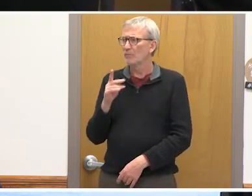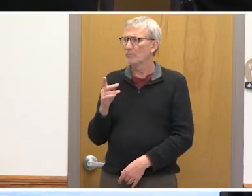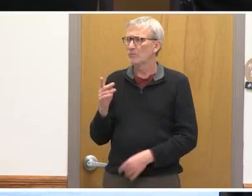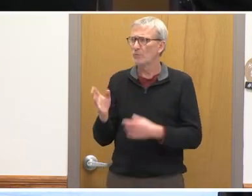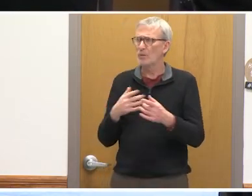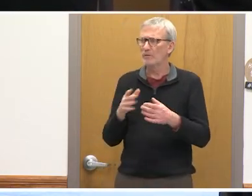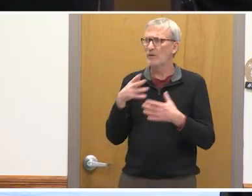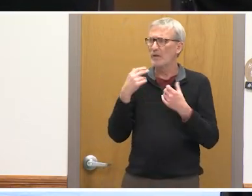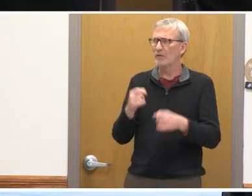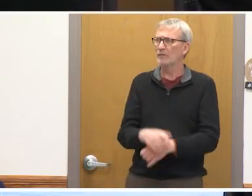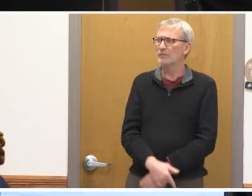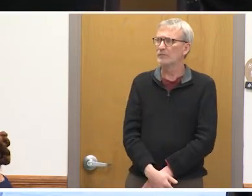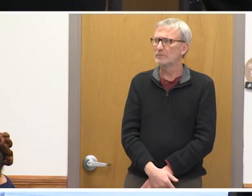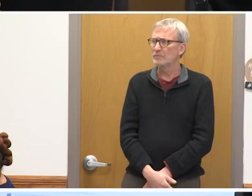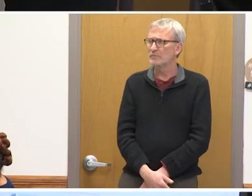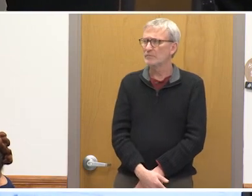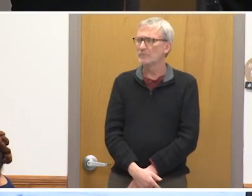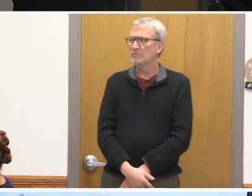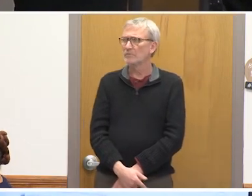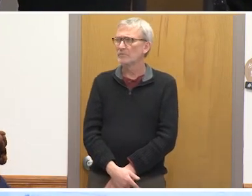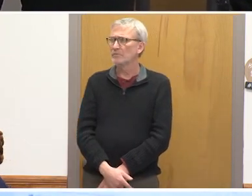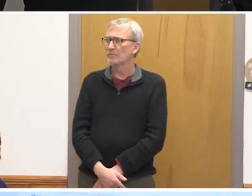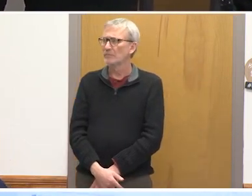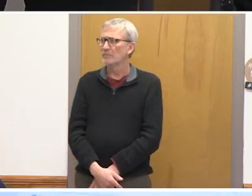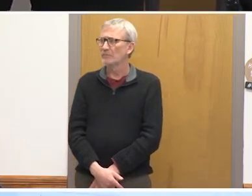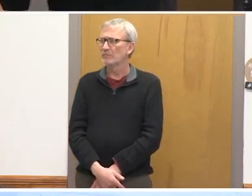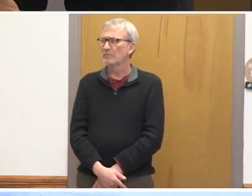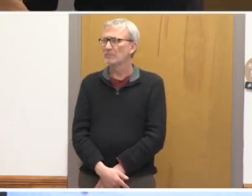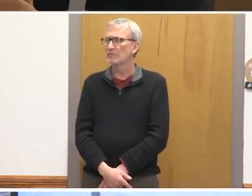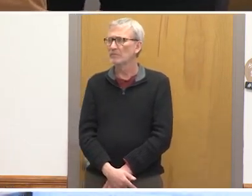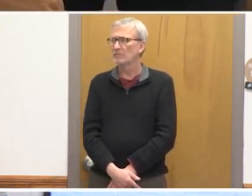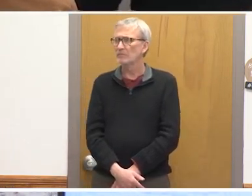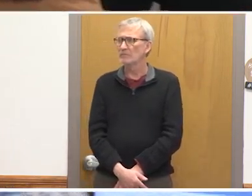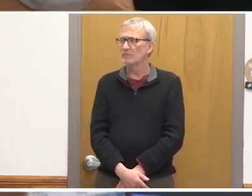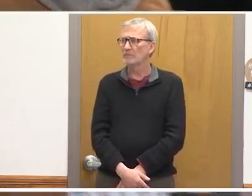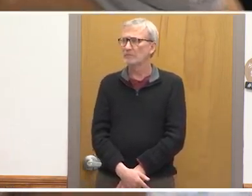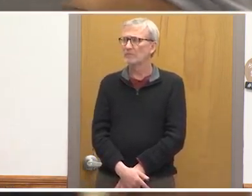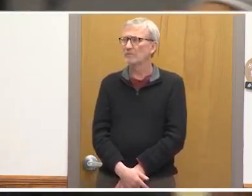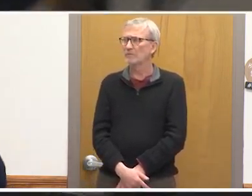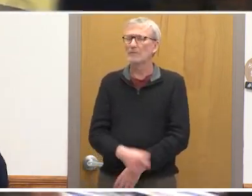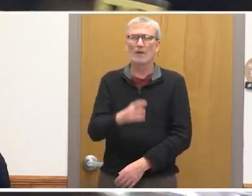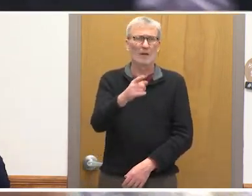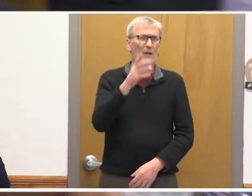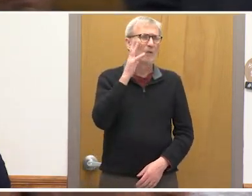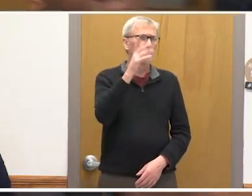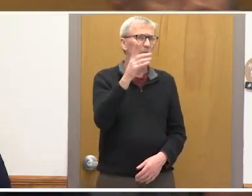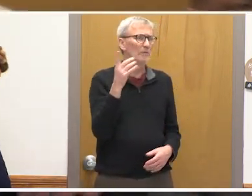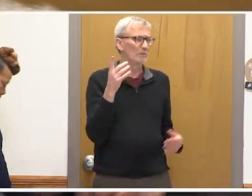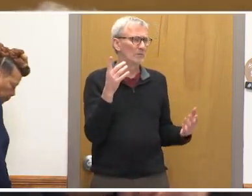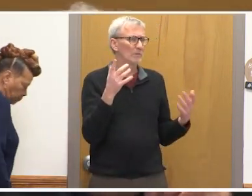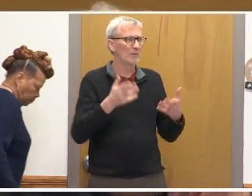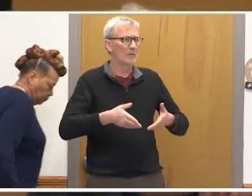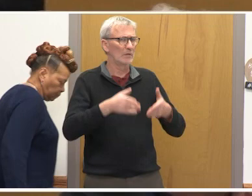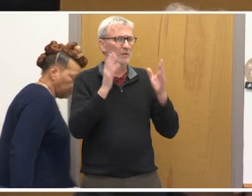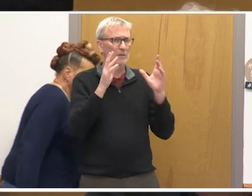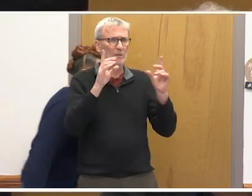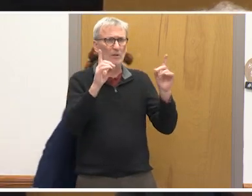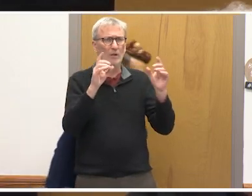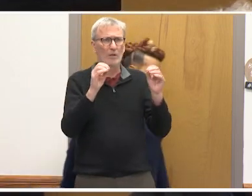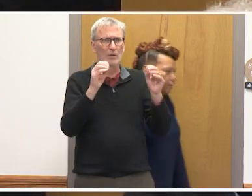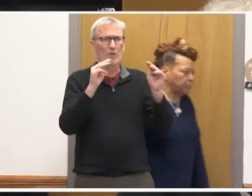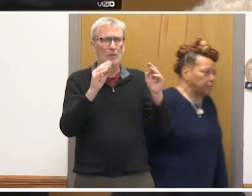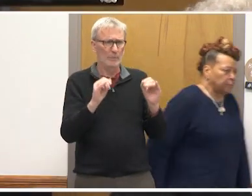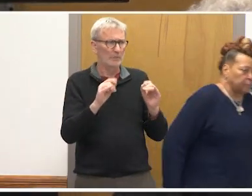other health issues? Have you done an impact study on the businesses? I will let Domi answer that question,